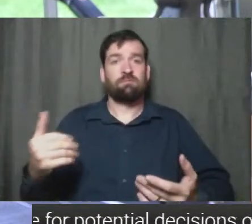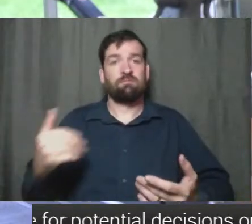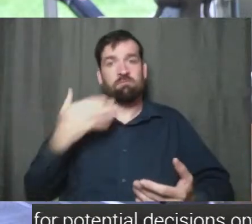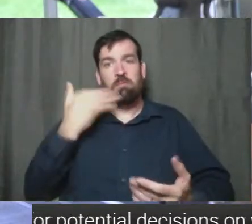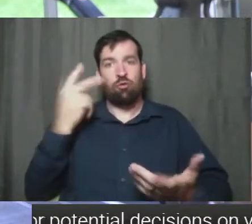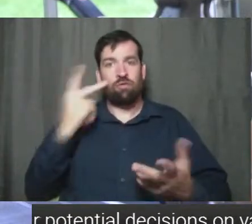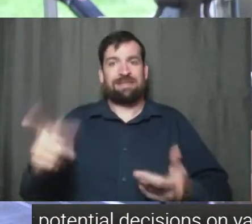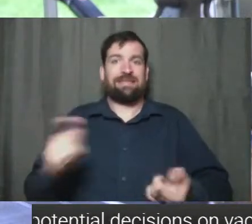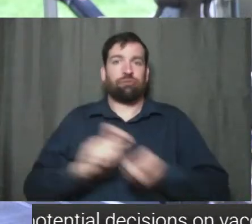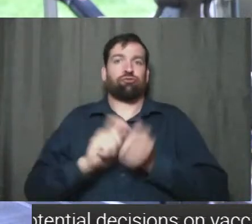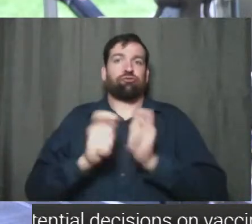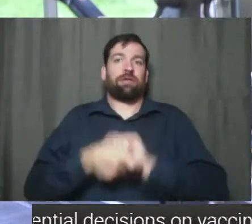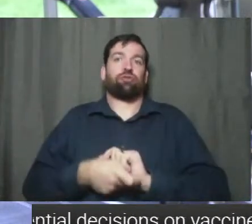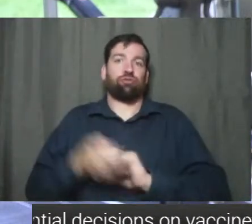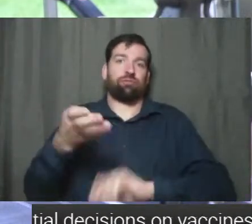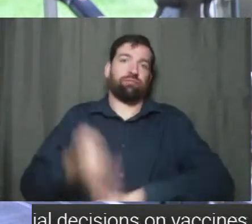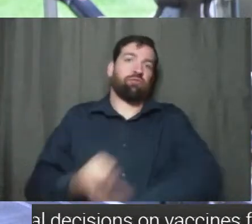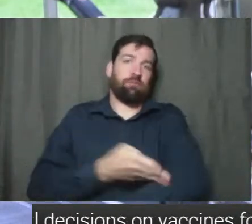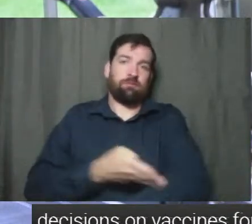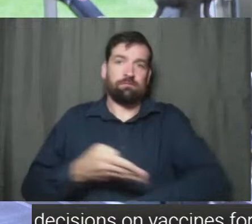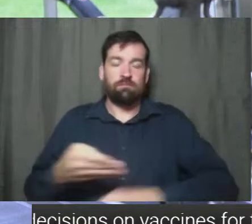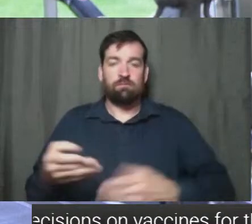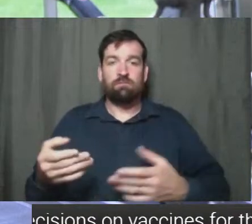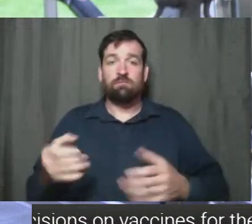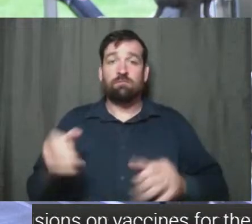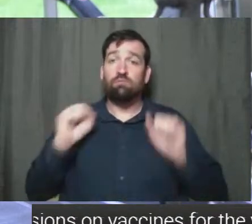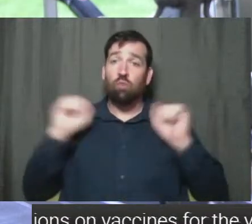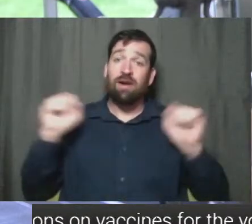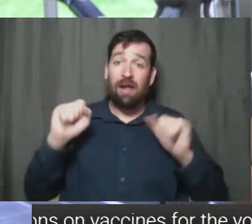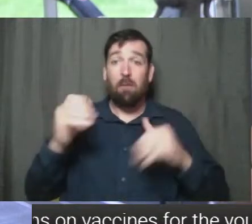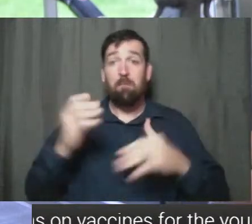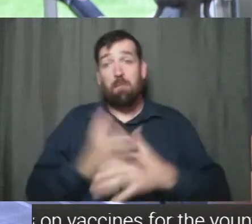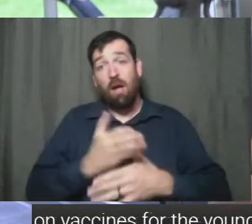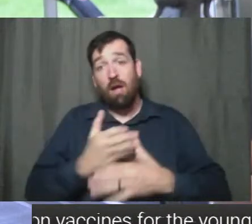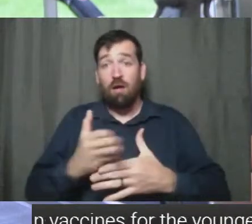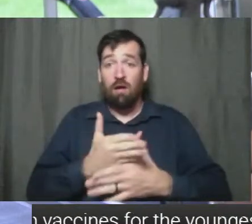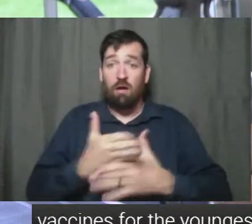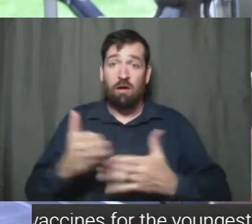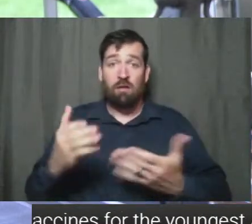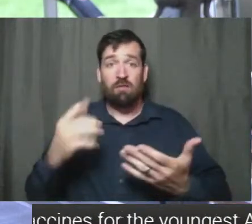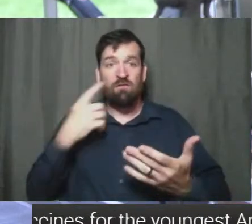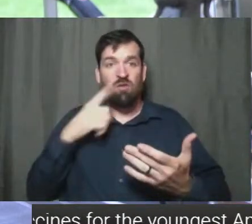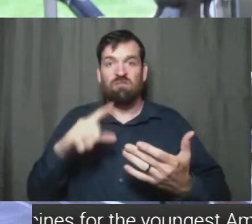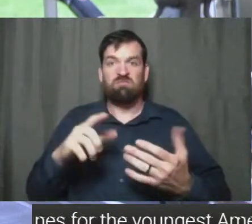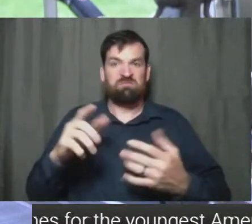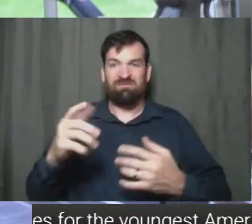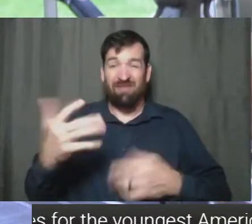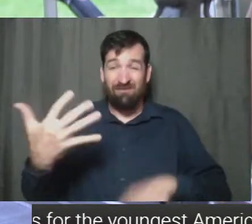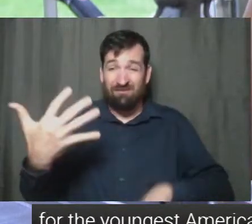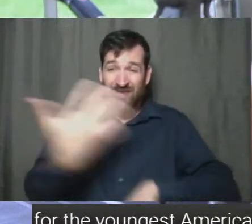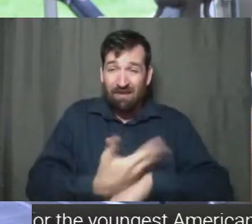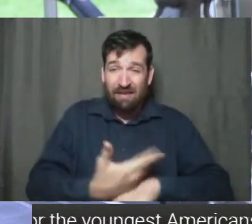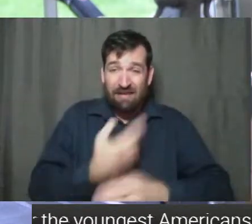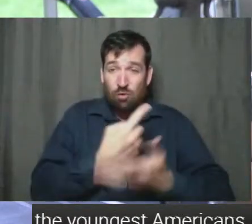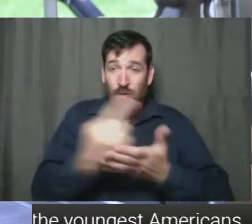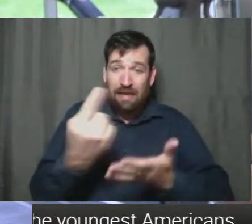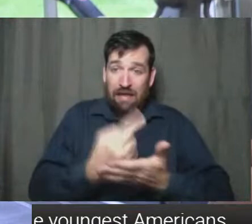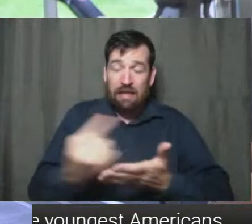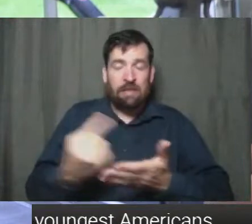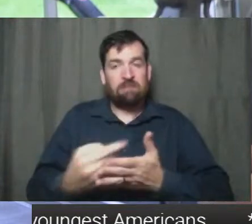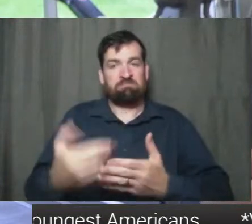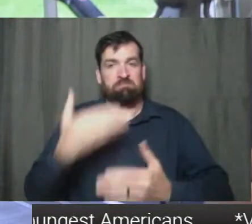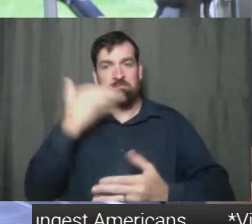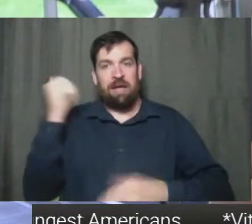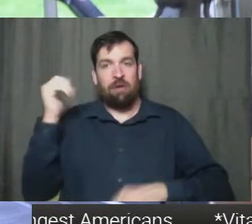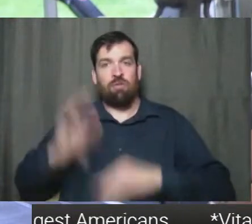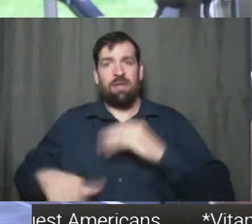body. So working out moderately for 5 days a week is better than working out at super high intensity only